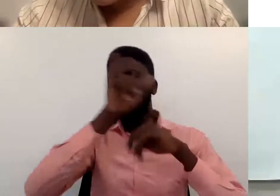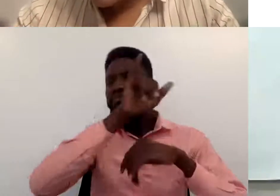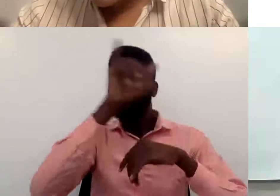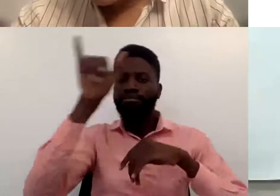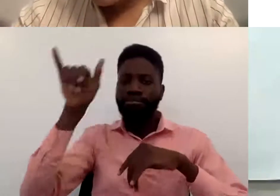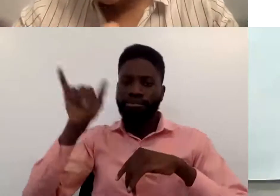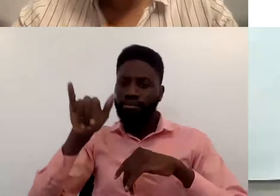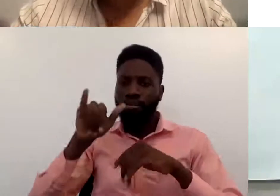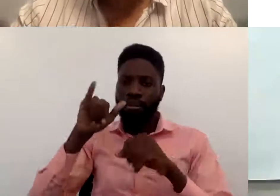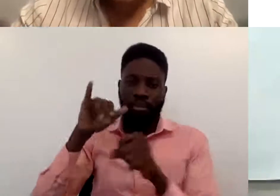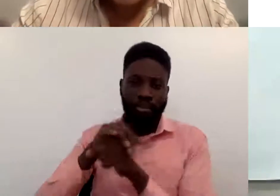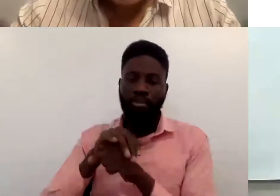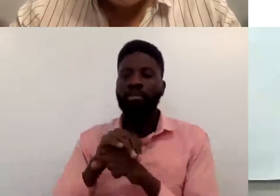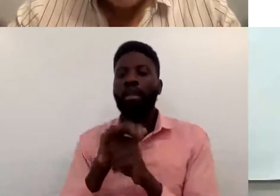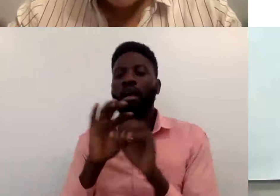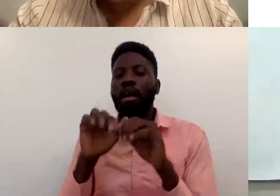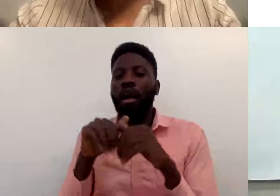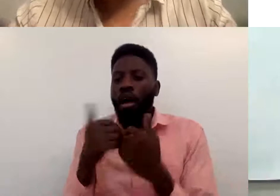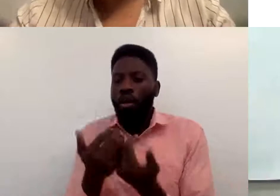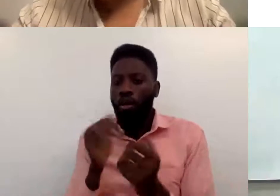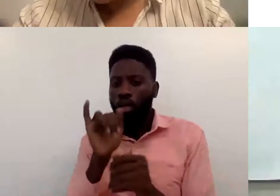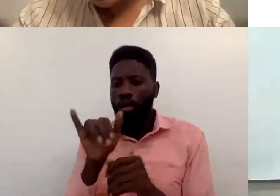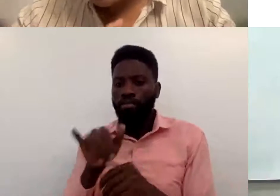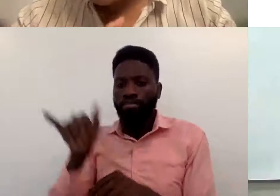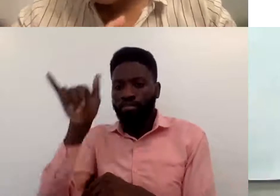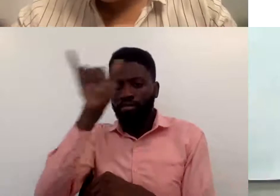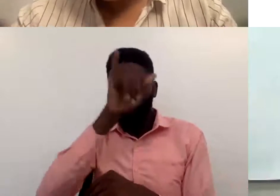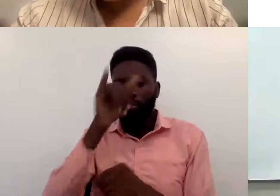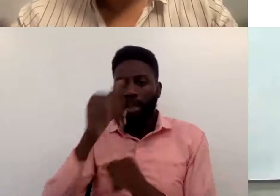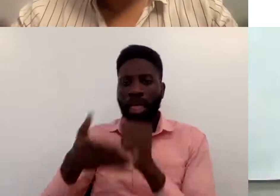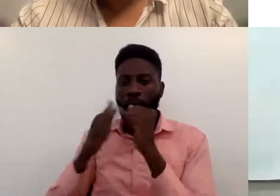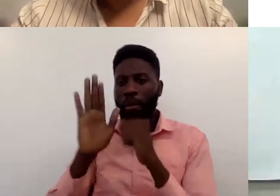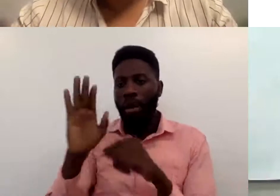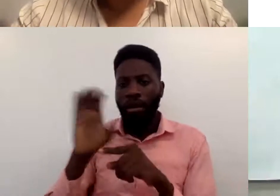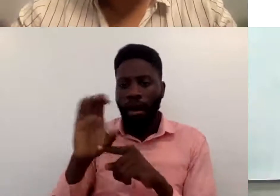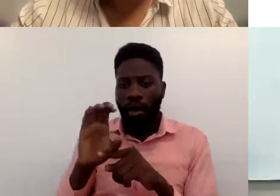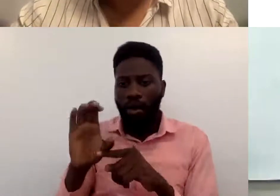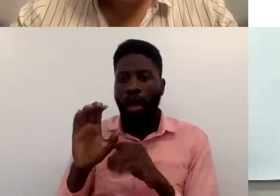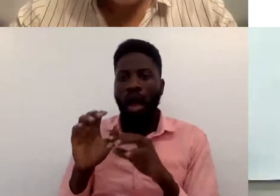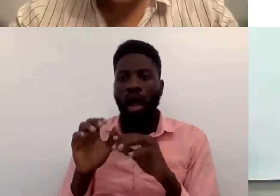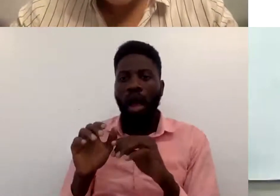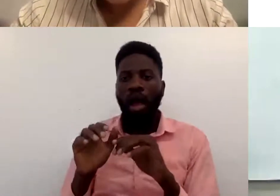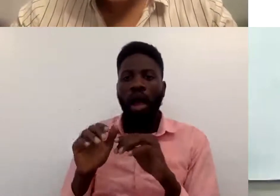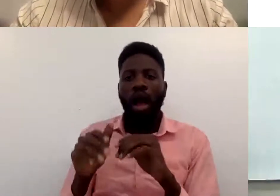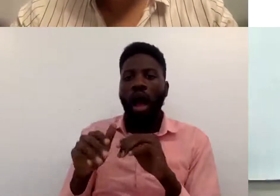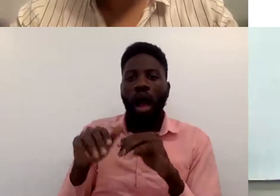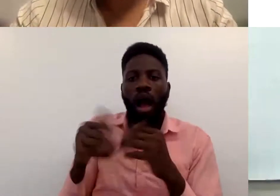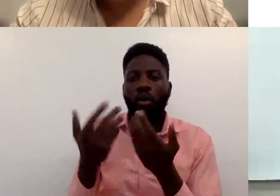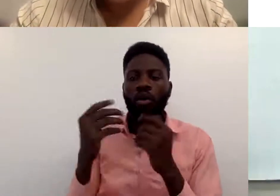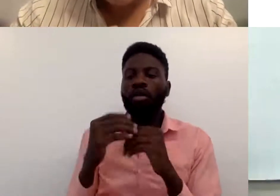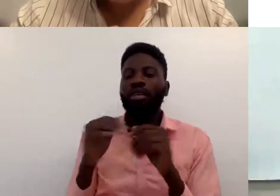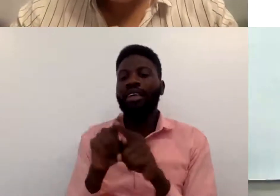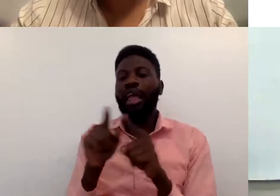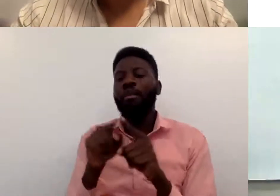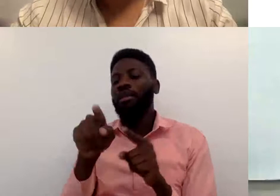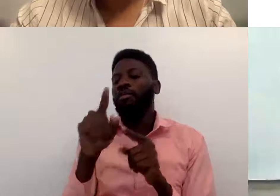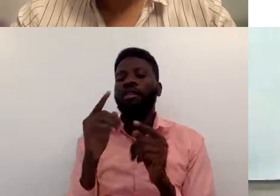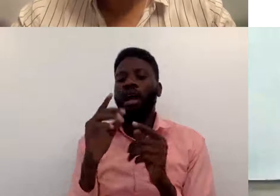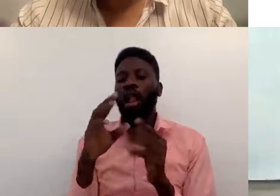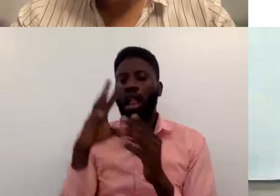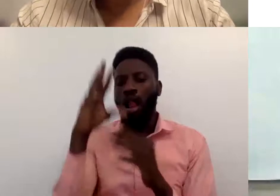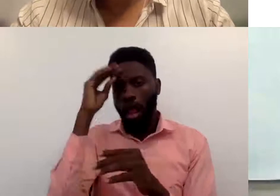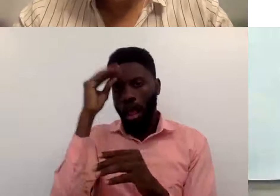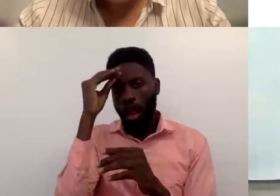much, how did it help in building your career, and what are a few lessons that you've picked out